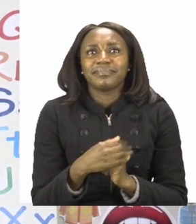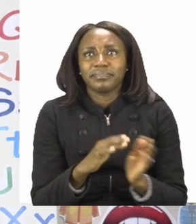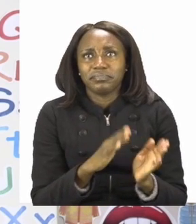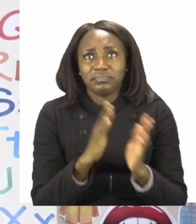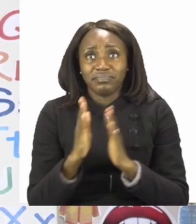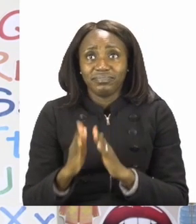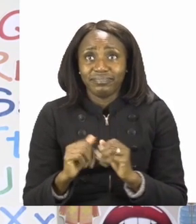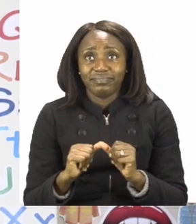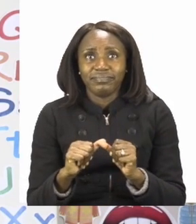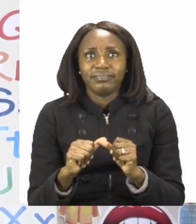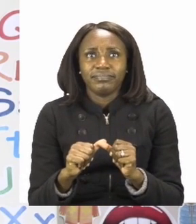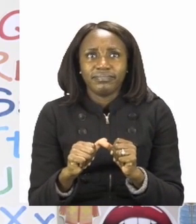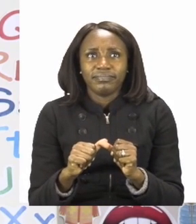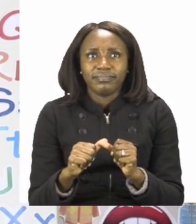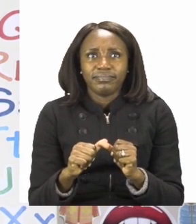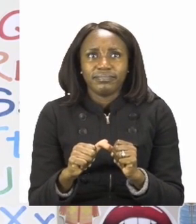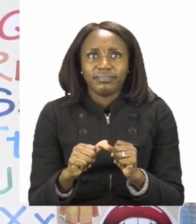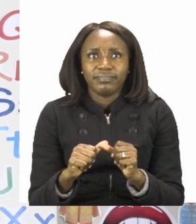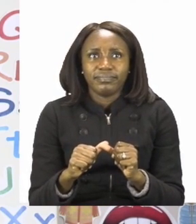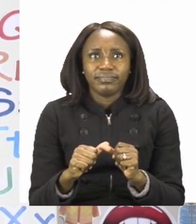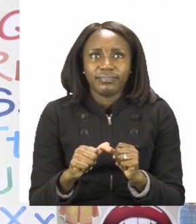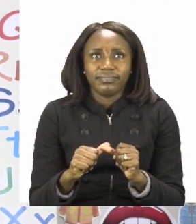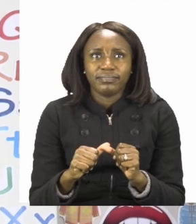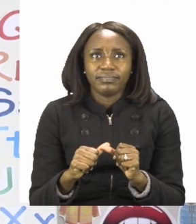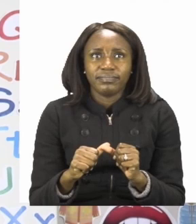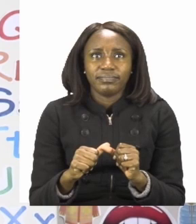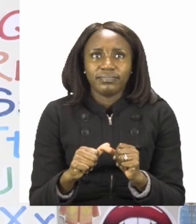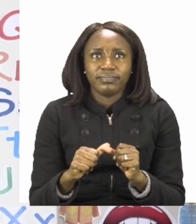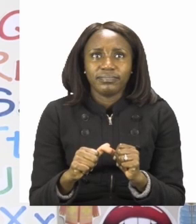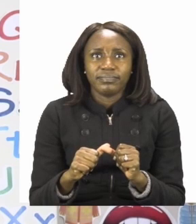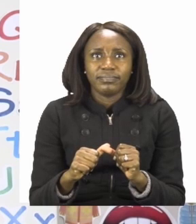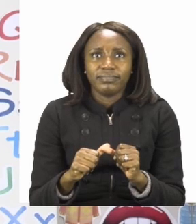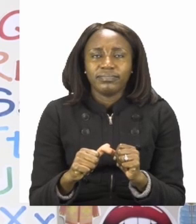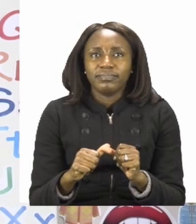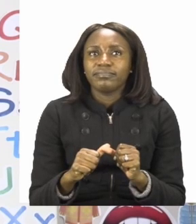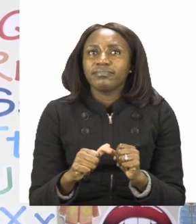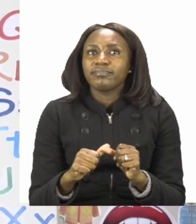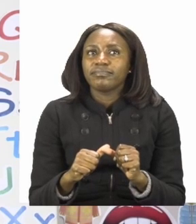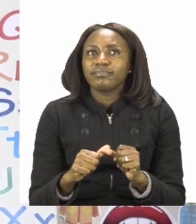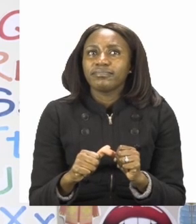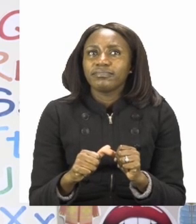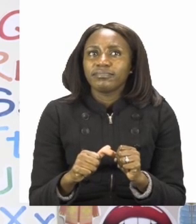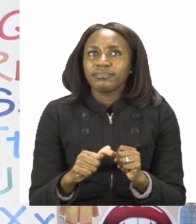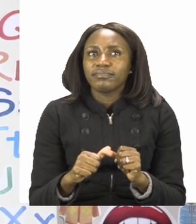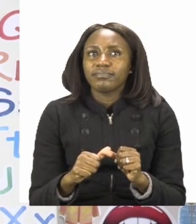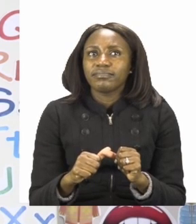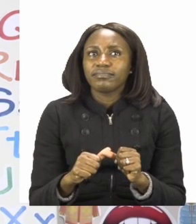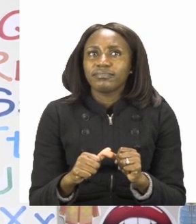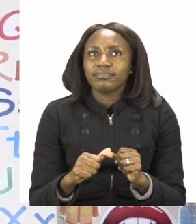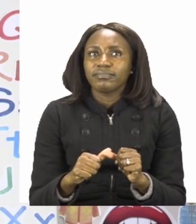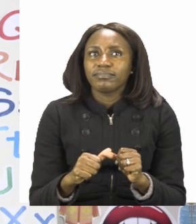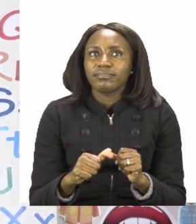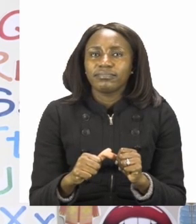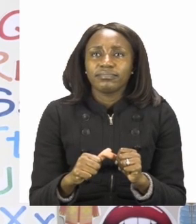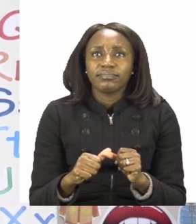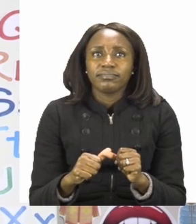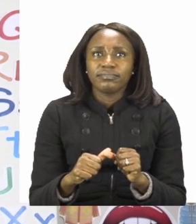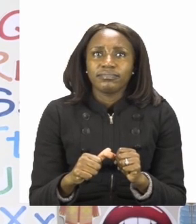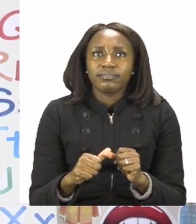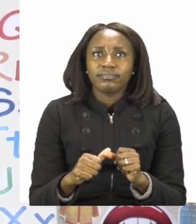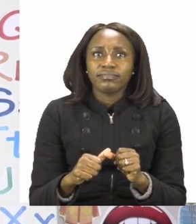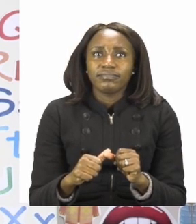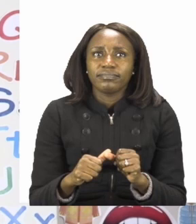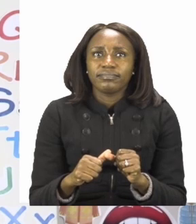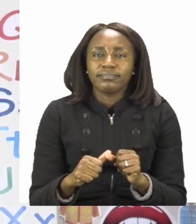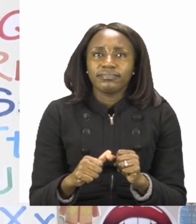on to the next person who is the second shortest. That person is not shorter than